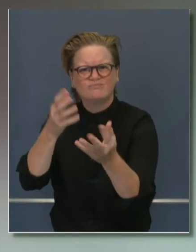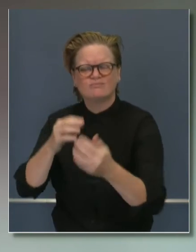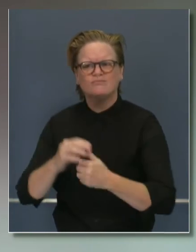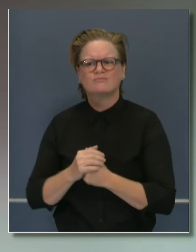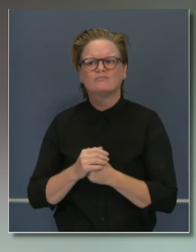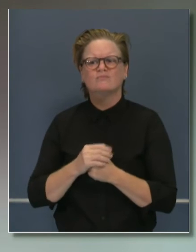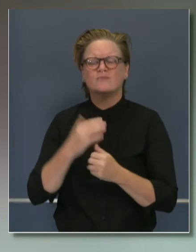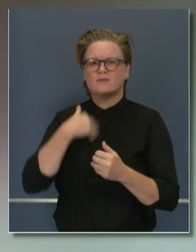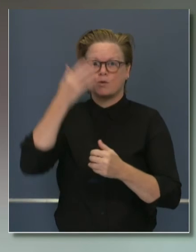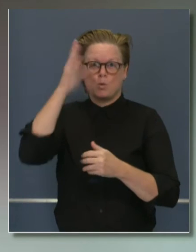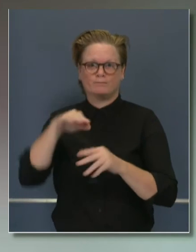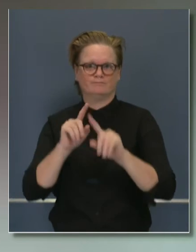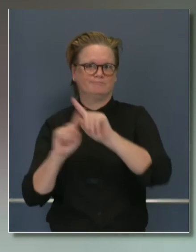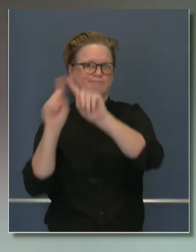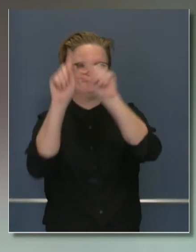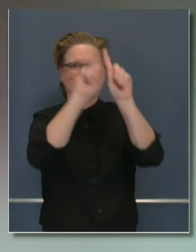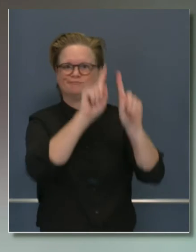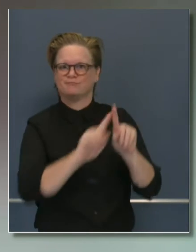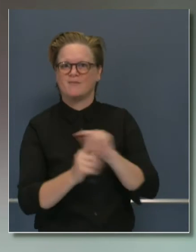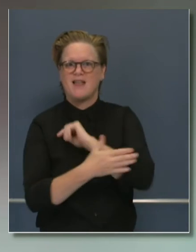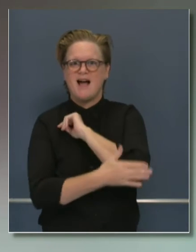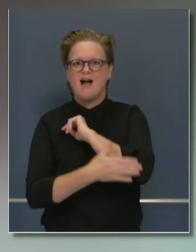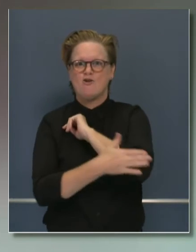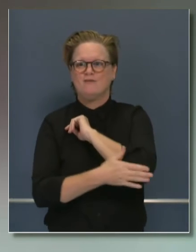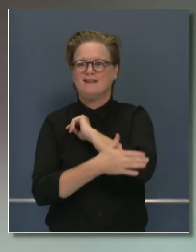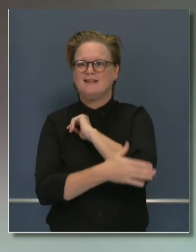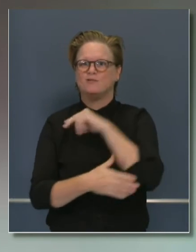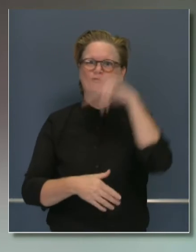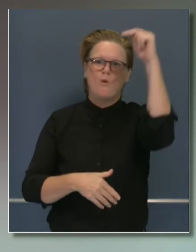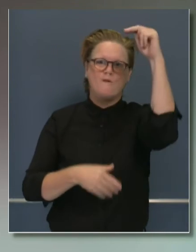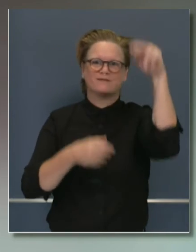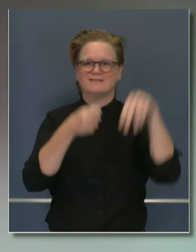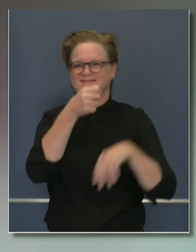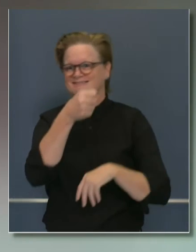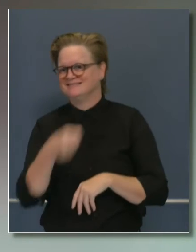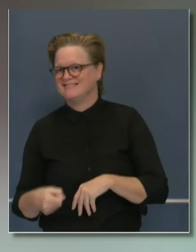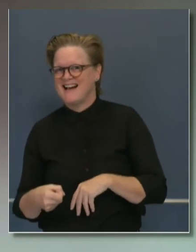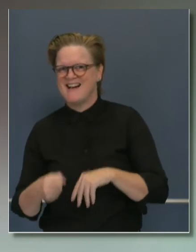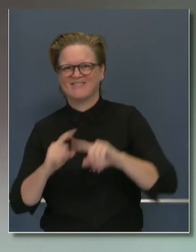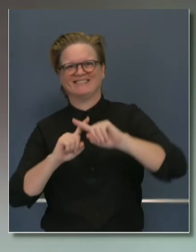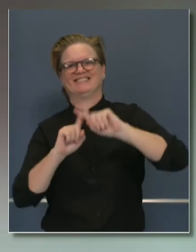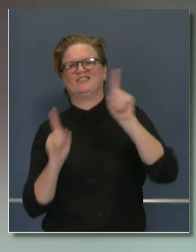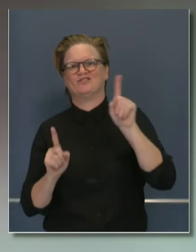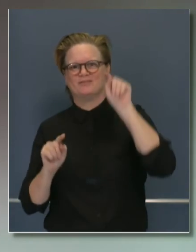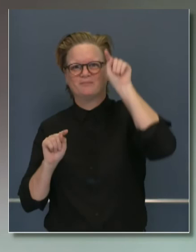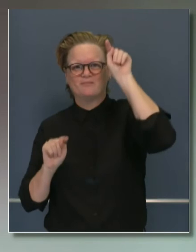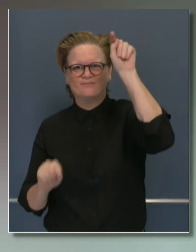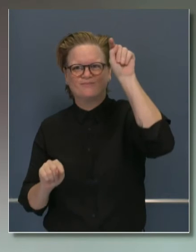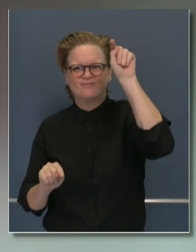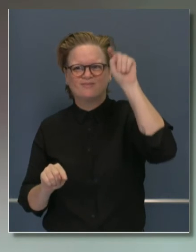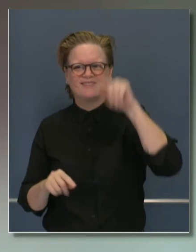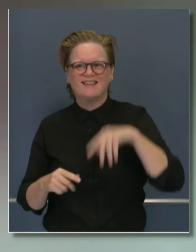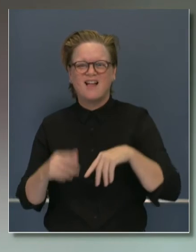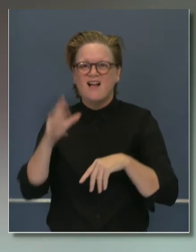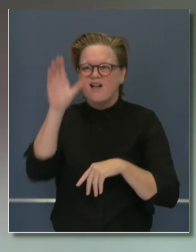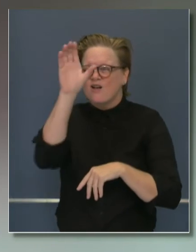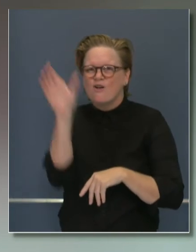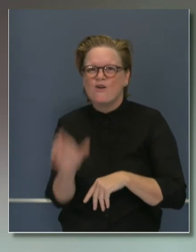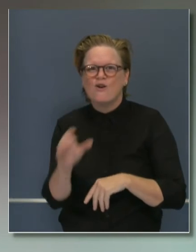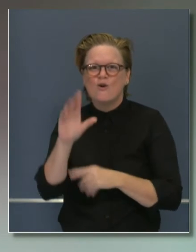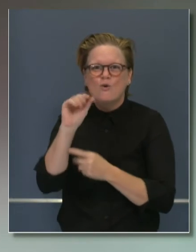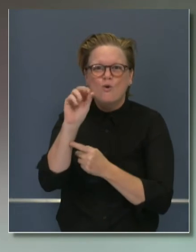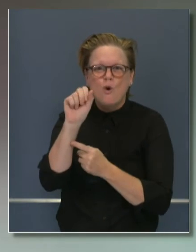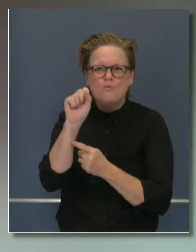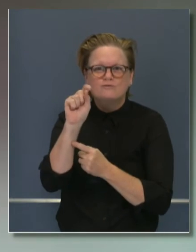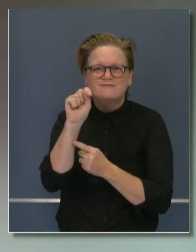have differences between the northern and the southern parts of our state, the inland and the coastal, and indeed that's what we see with all of these